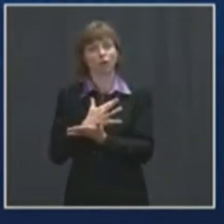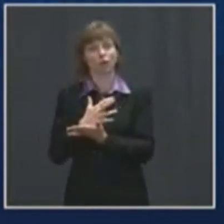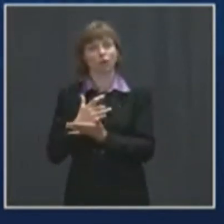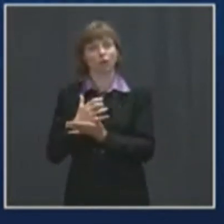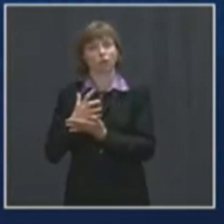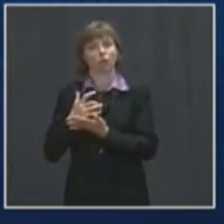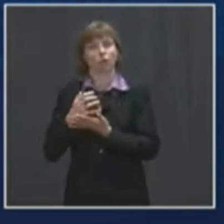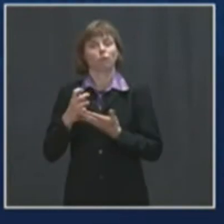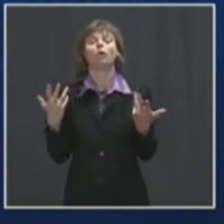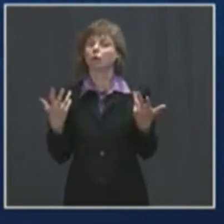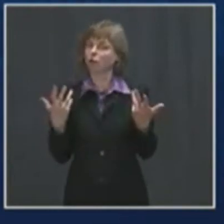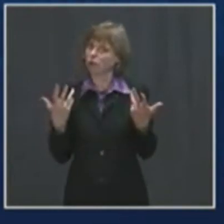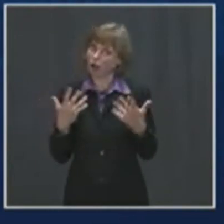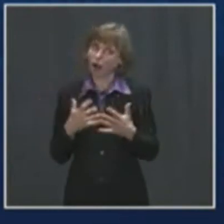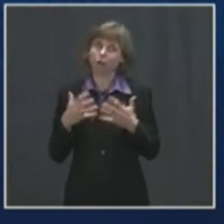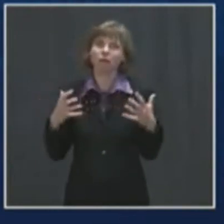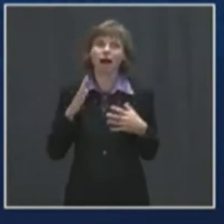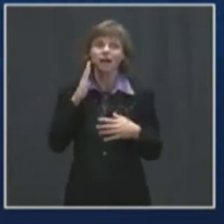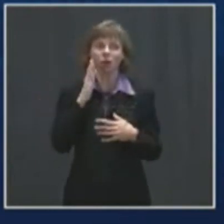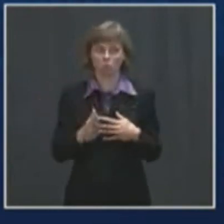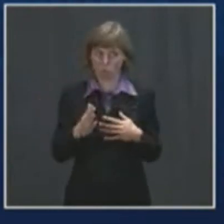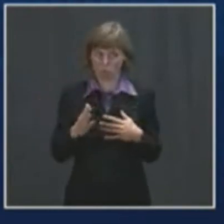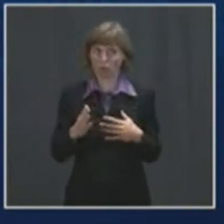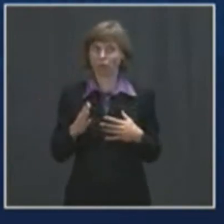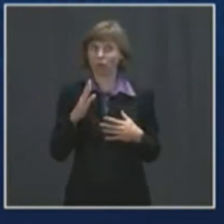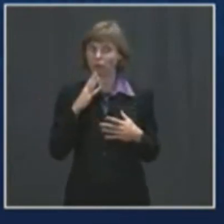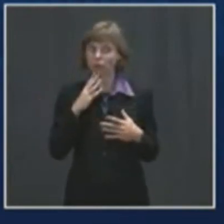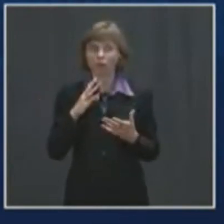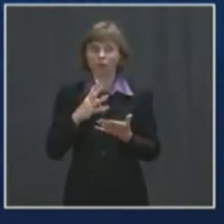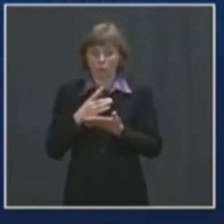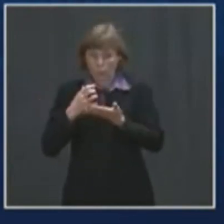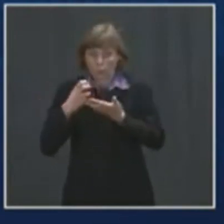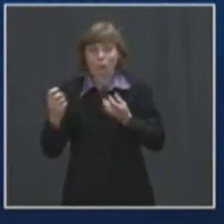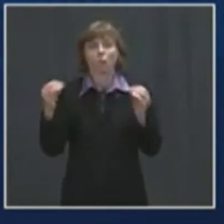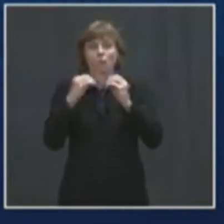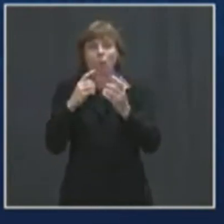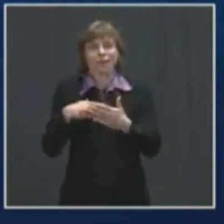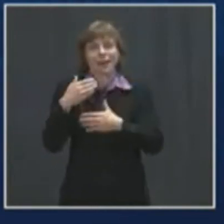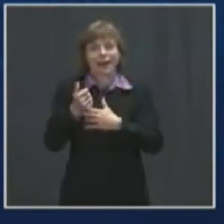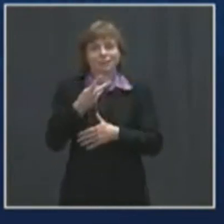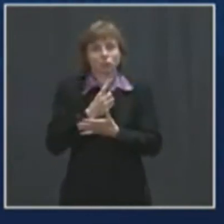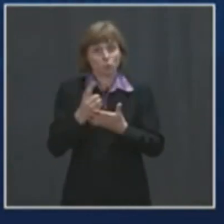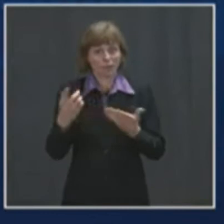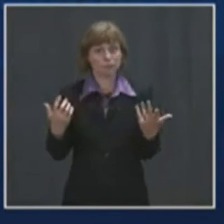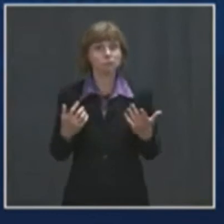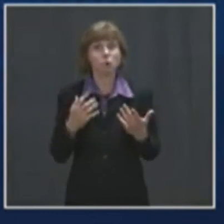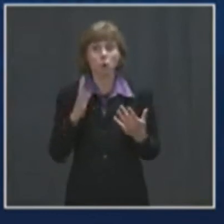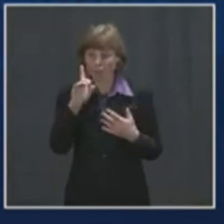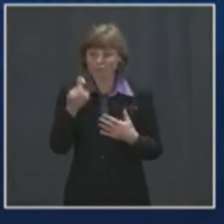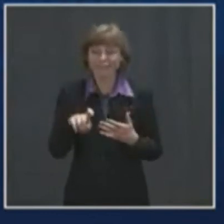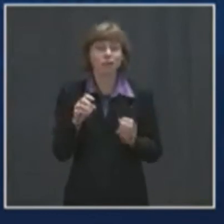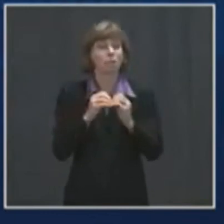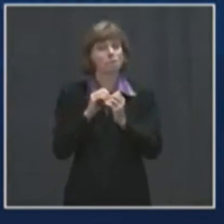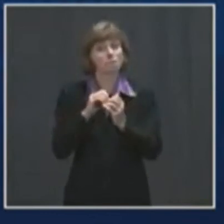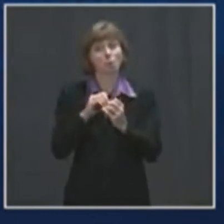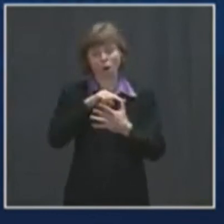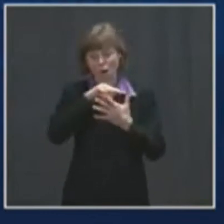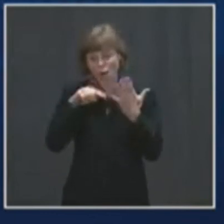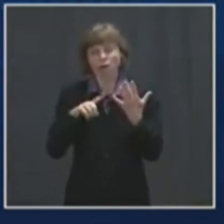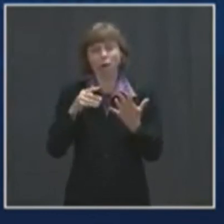is going to be spent out in the coming weeks. There is going to be a need for additional relief in all of these categories, so hence